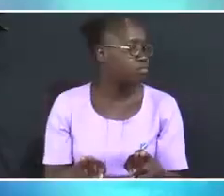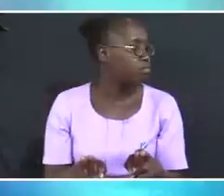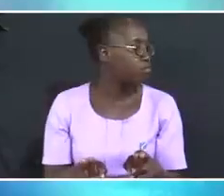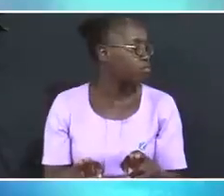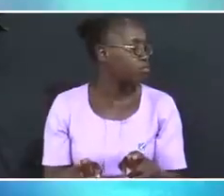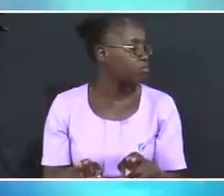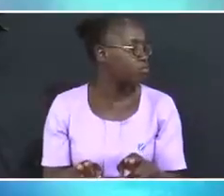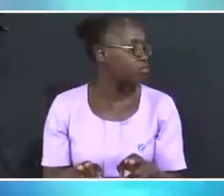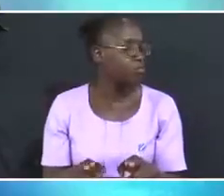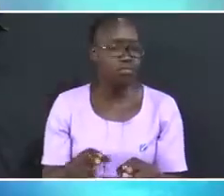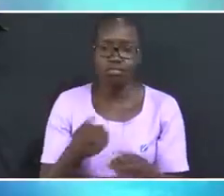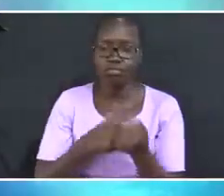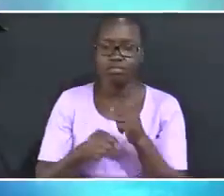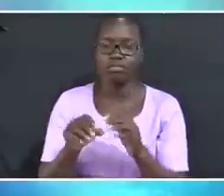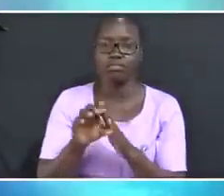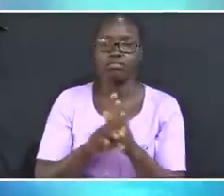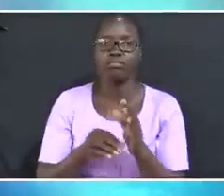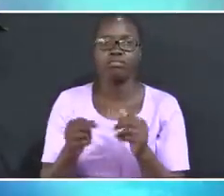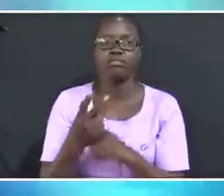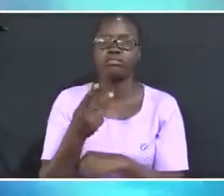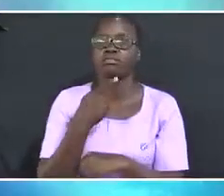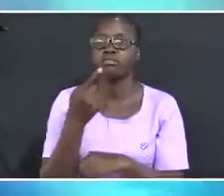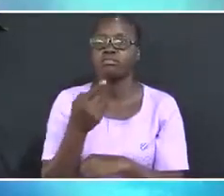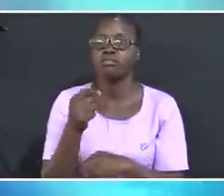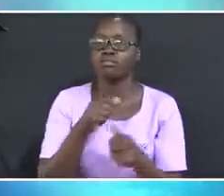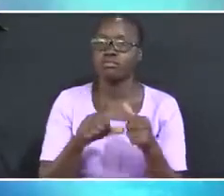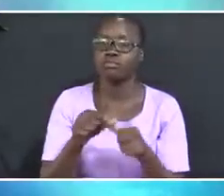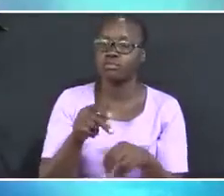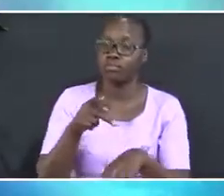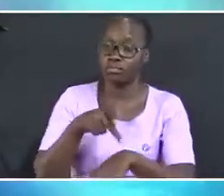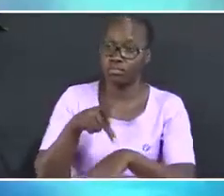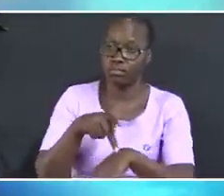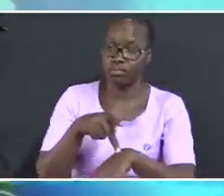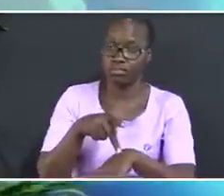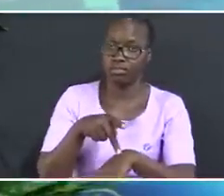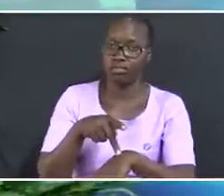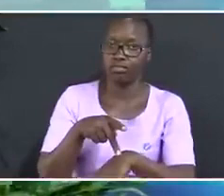In Acts chapter 12, we are told about Peter,